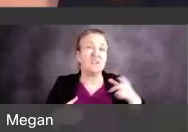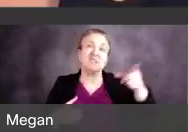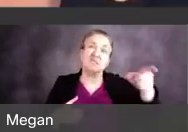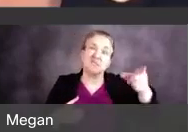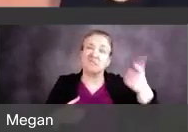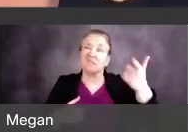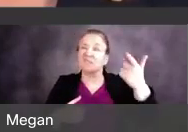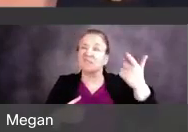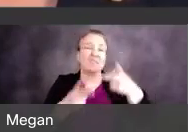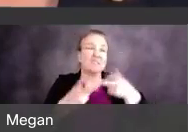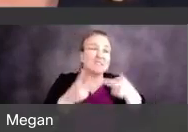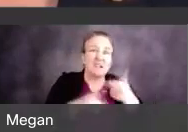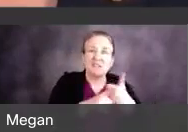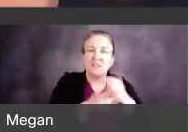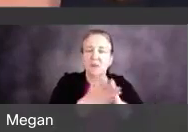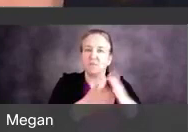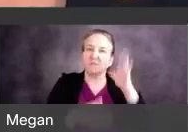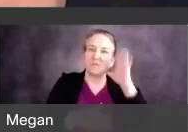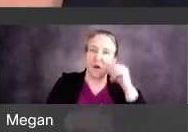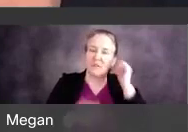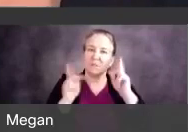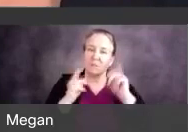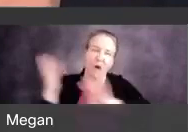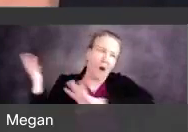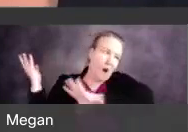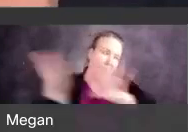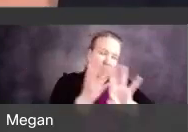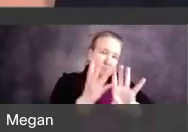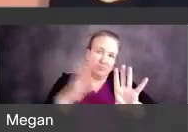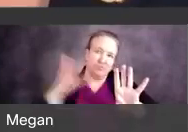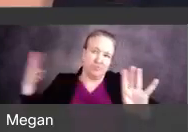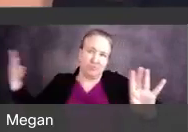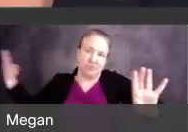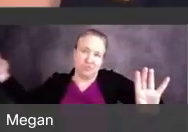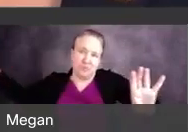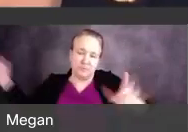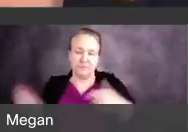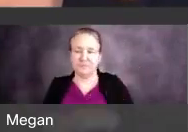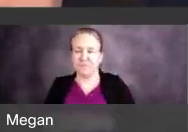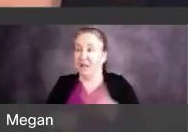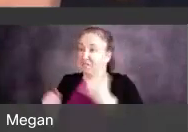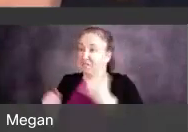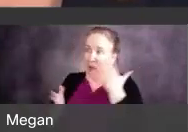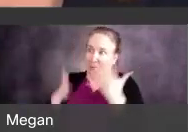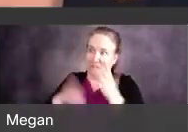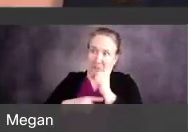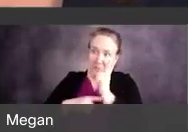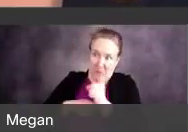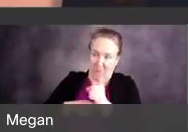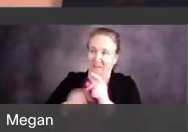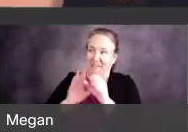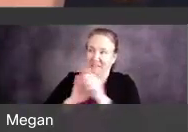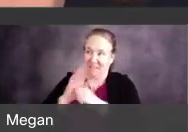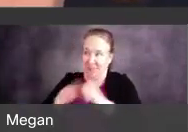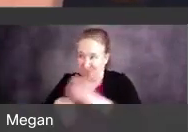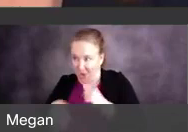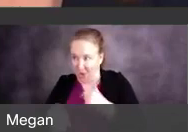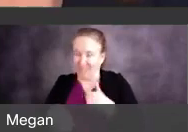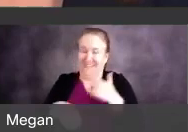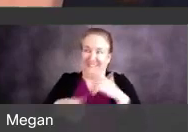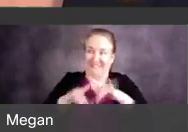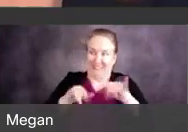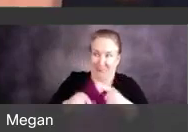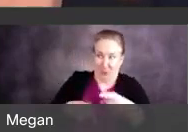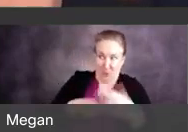slowly. In that incredibly embarrassing moment where I got called on by the state and by you, I asked the state just